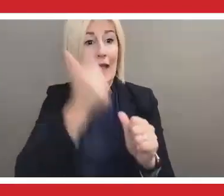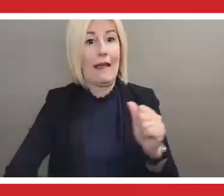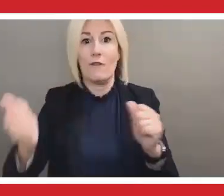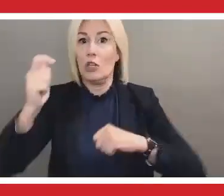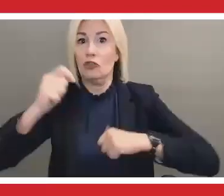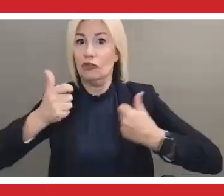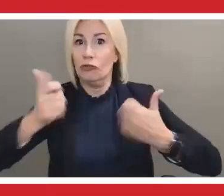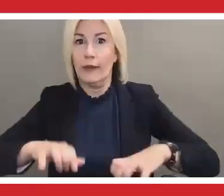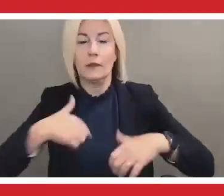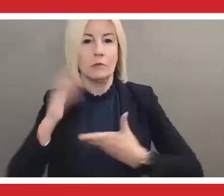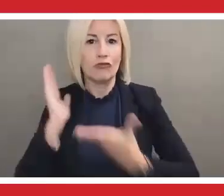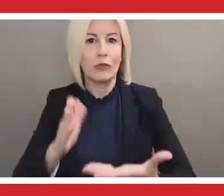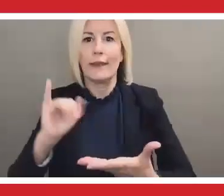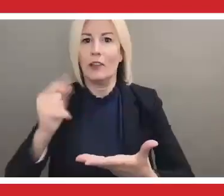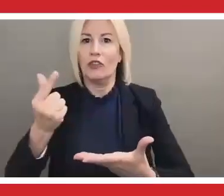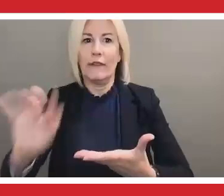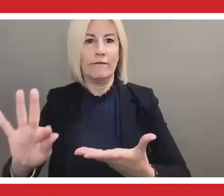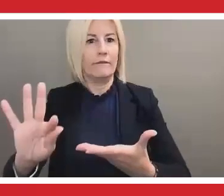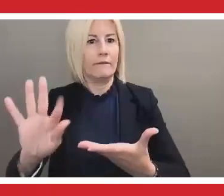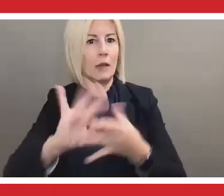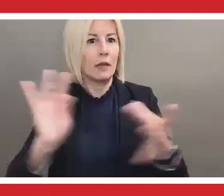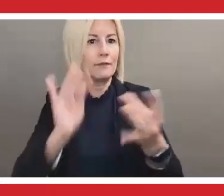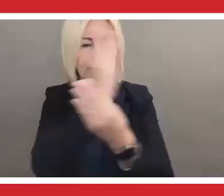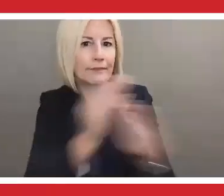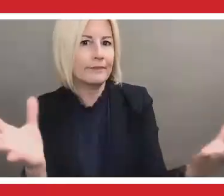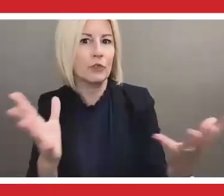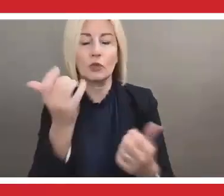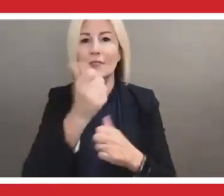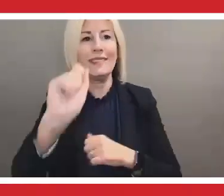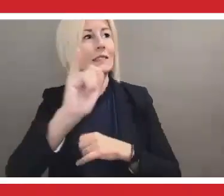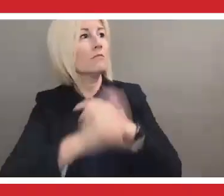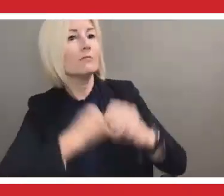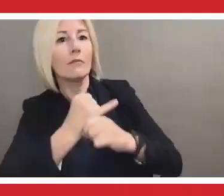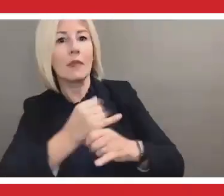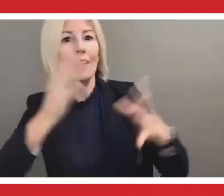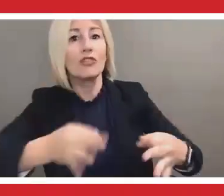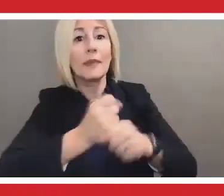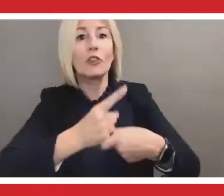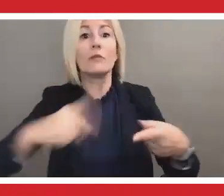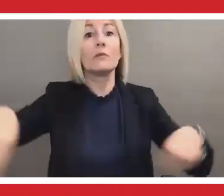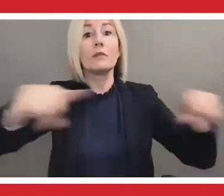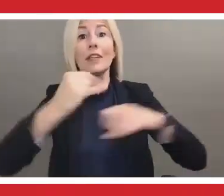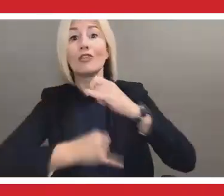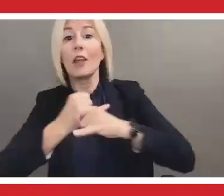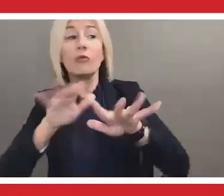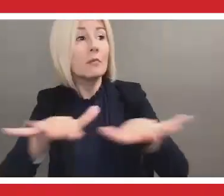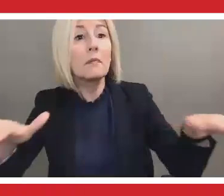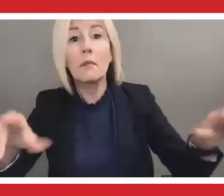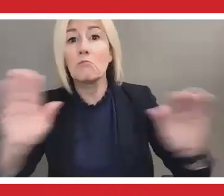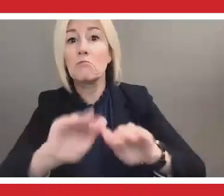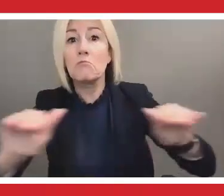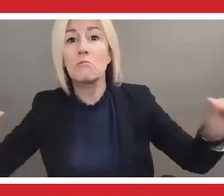bring the IGF messages to the attention of decision makers at international fora, as the IGF outcomes